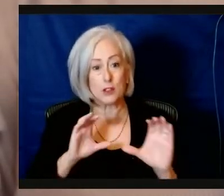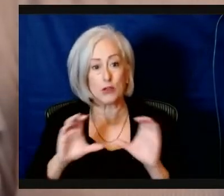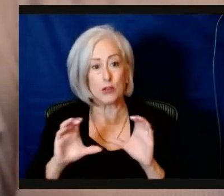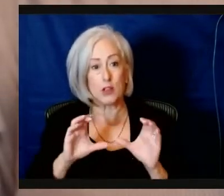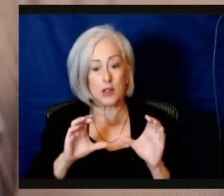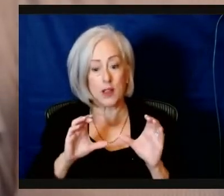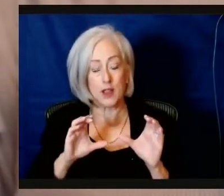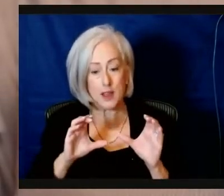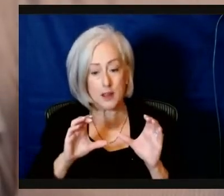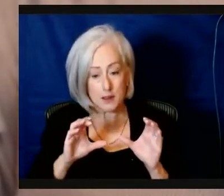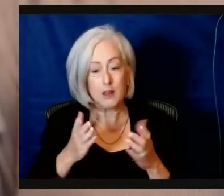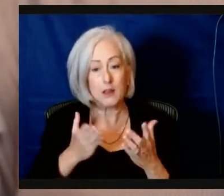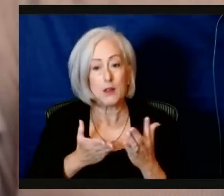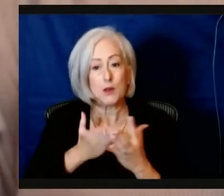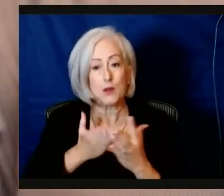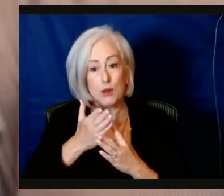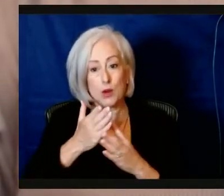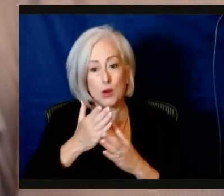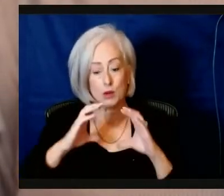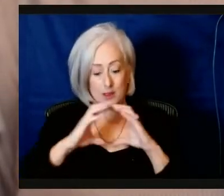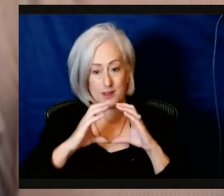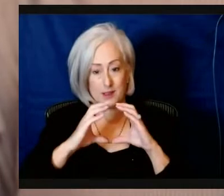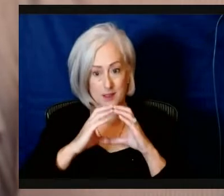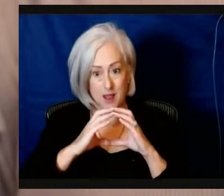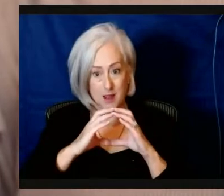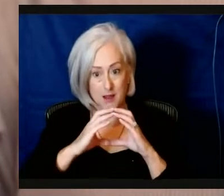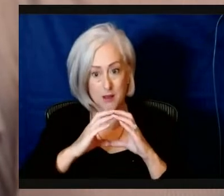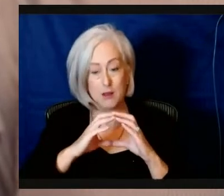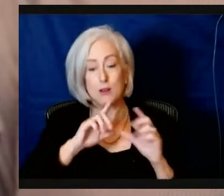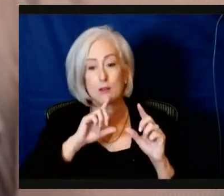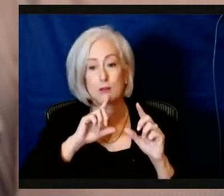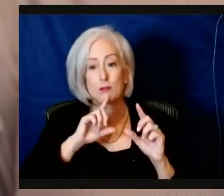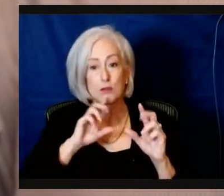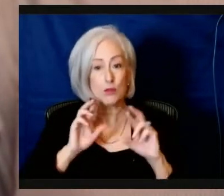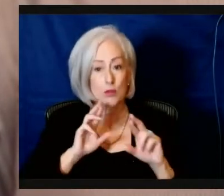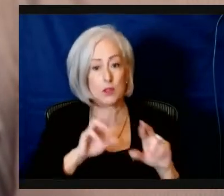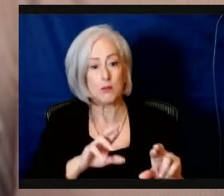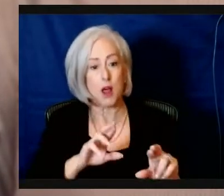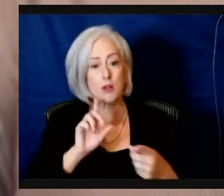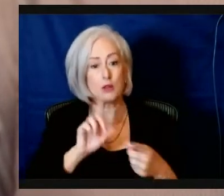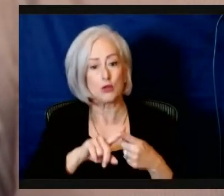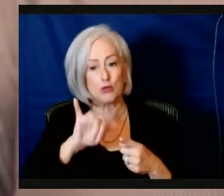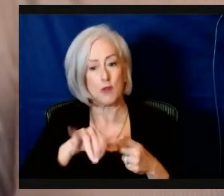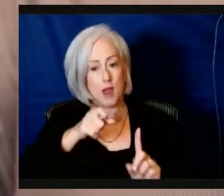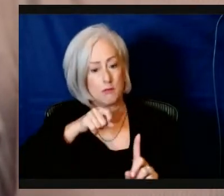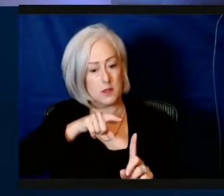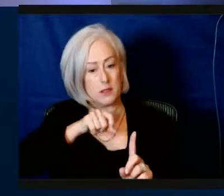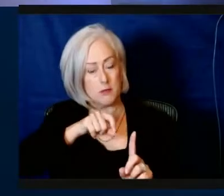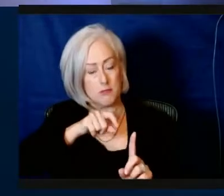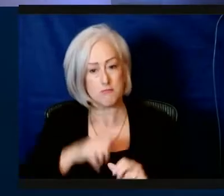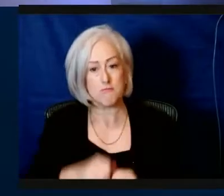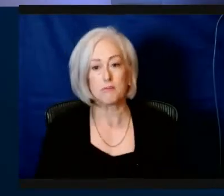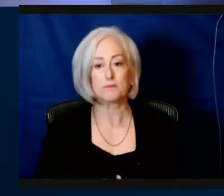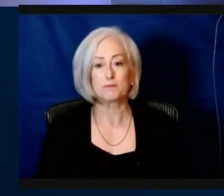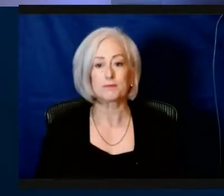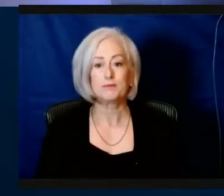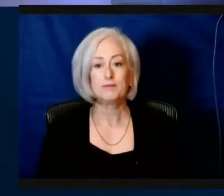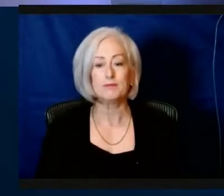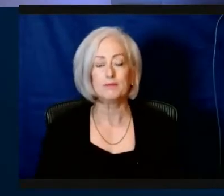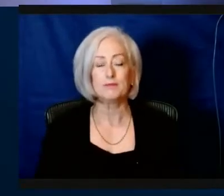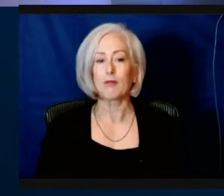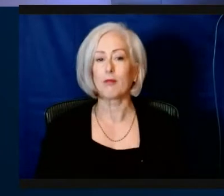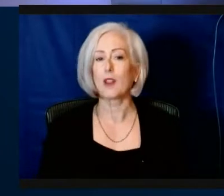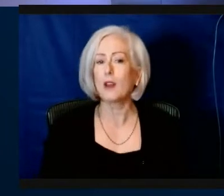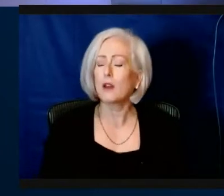cell, allowing the cell to respond to that original stimulus or signaling molecule. So these receptors,